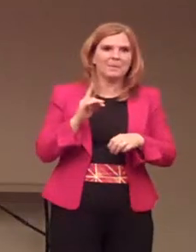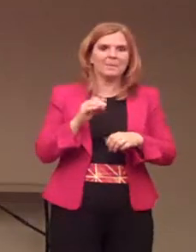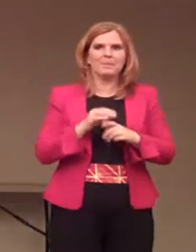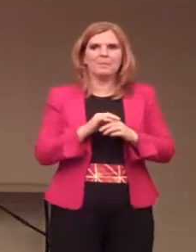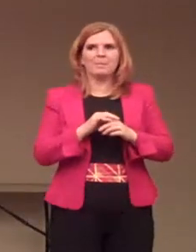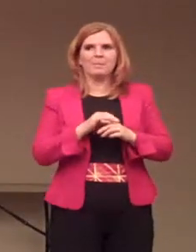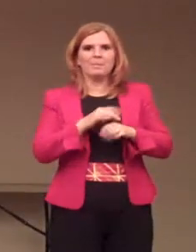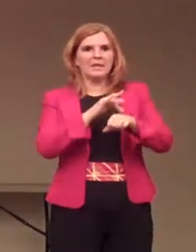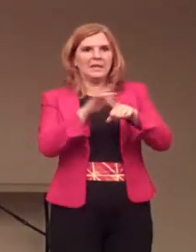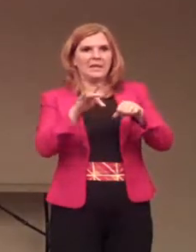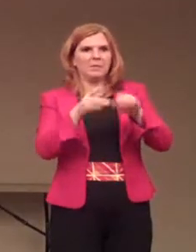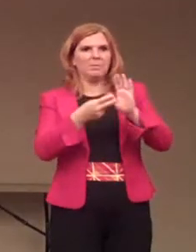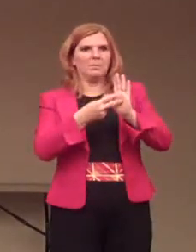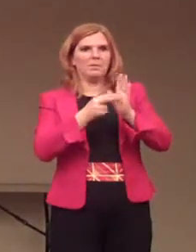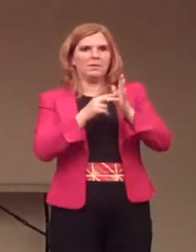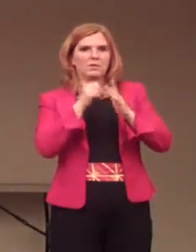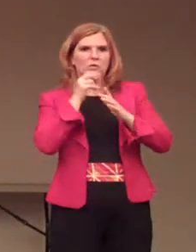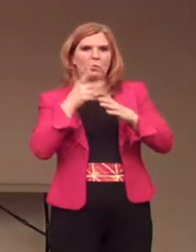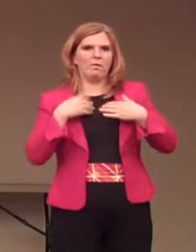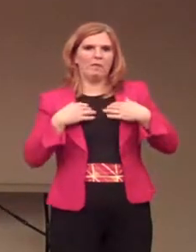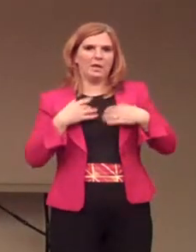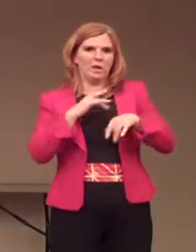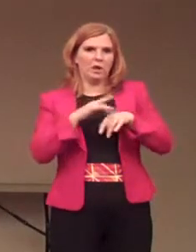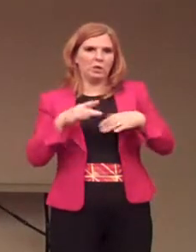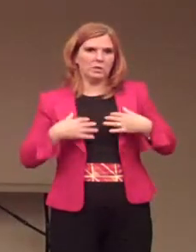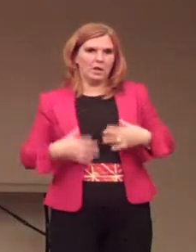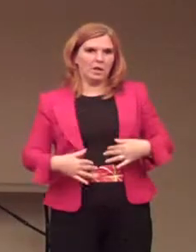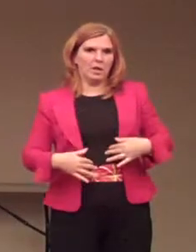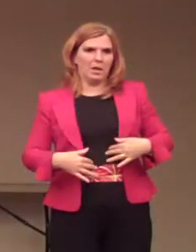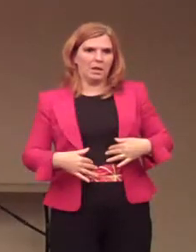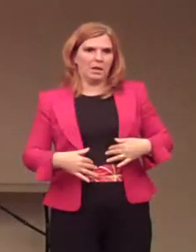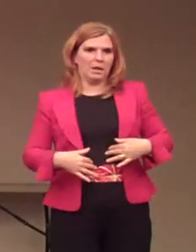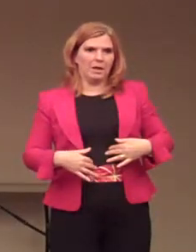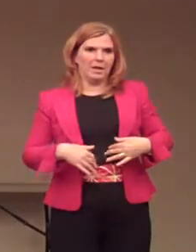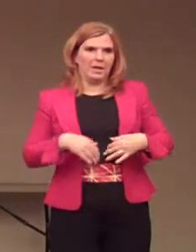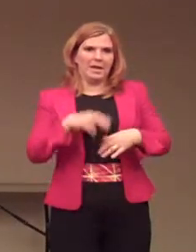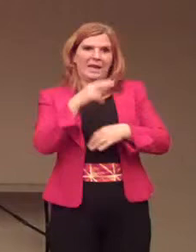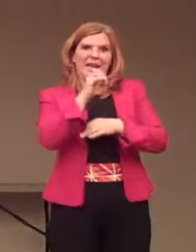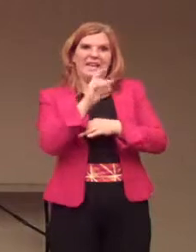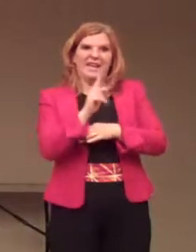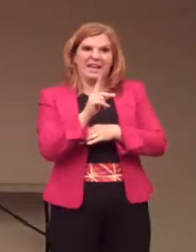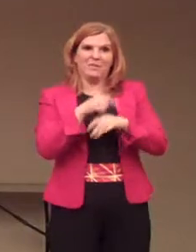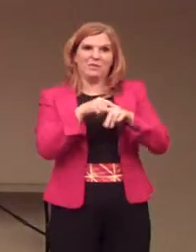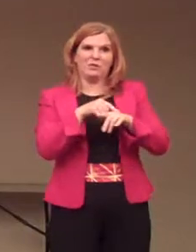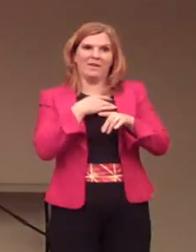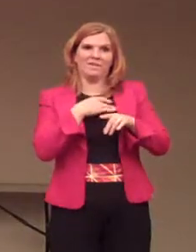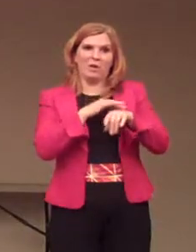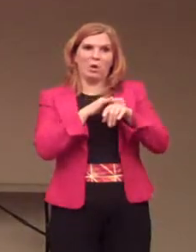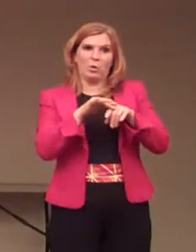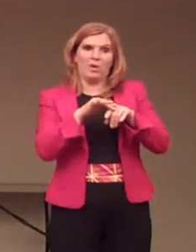Naked means you don't have any clothes on. Naked means you don't have any clothes on, but you're up to no good.